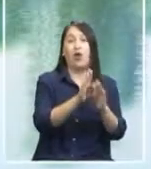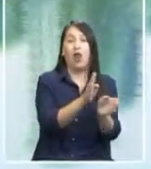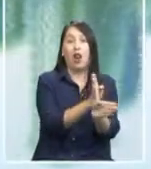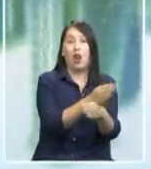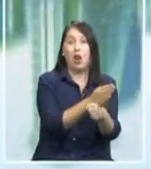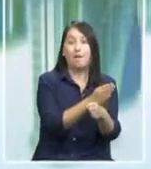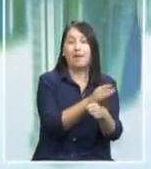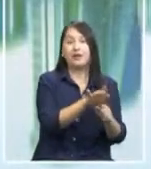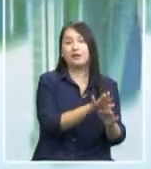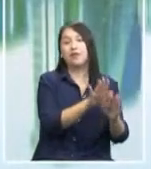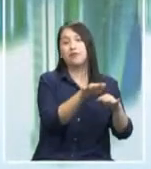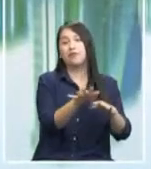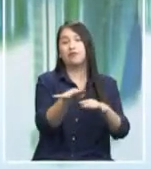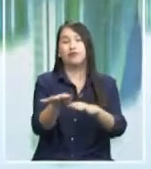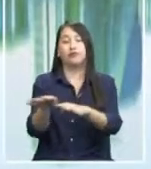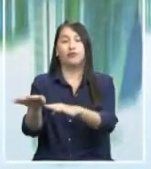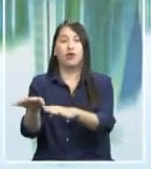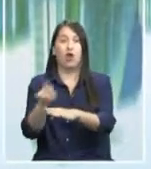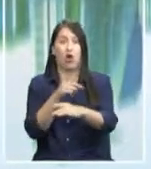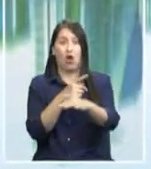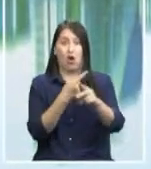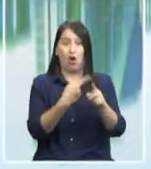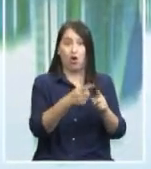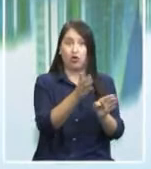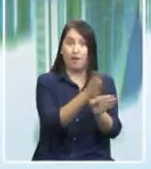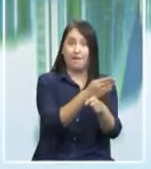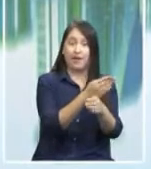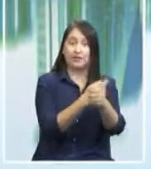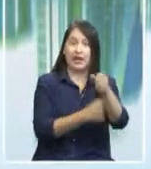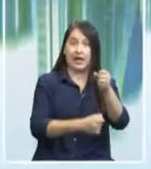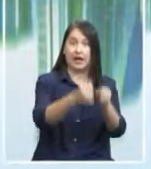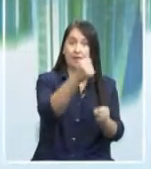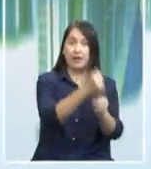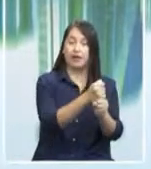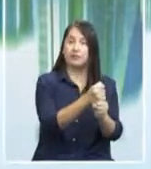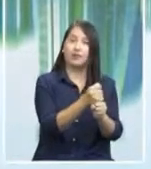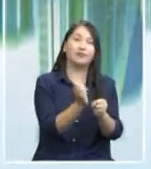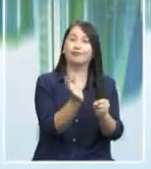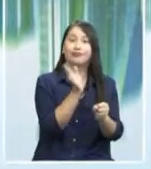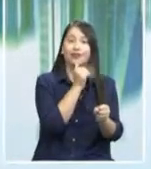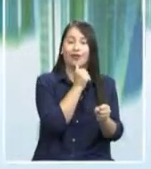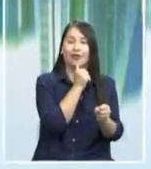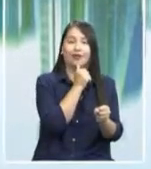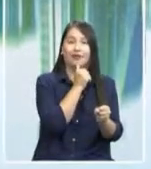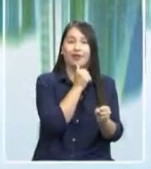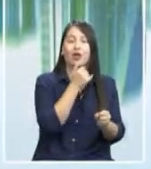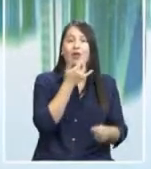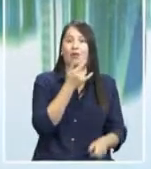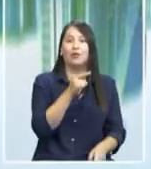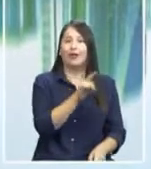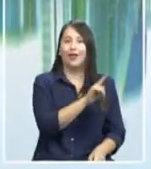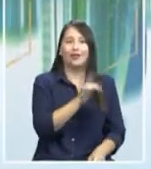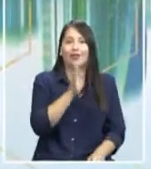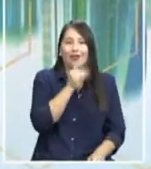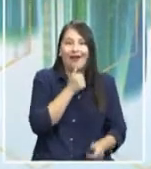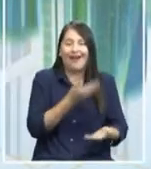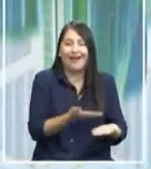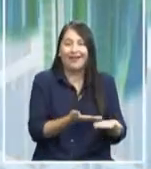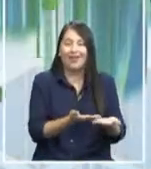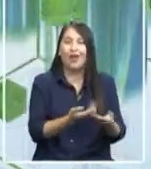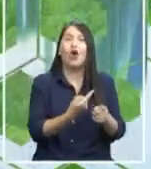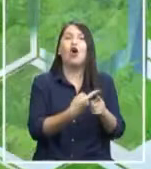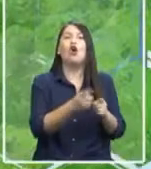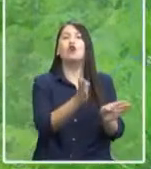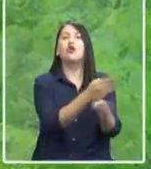fish. So, because there is no hypertropics for where they could come from. So what